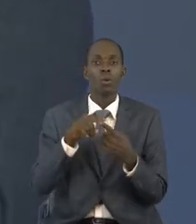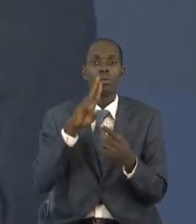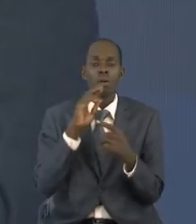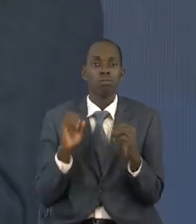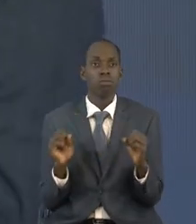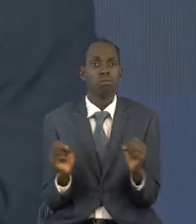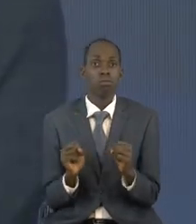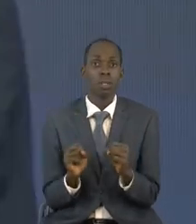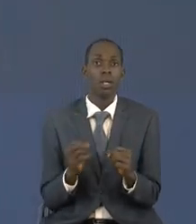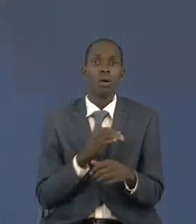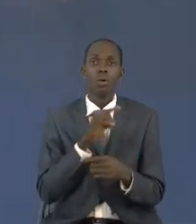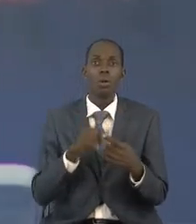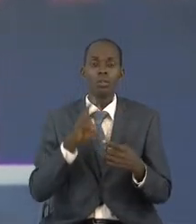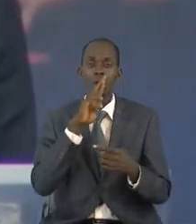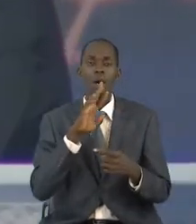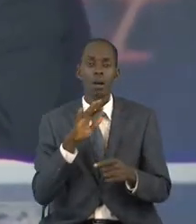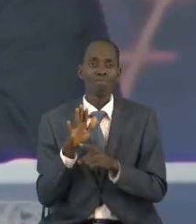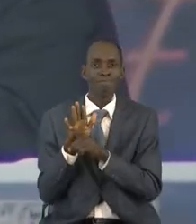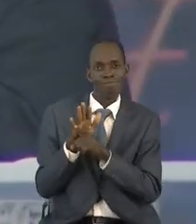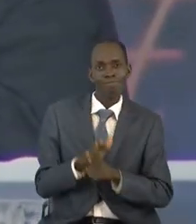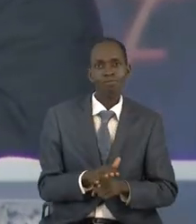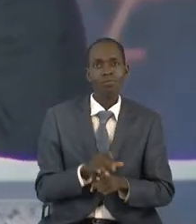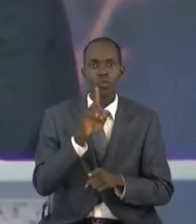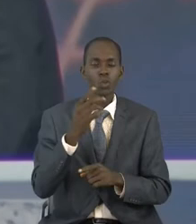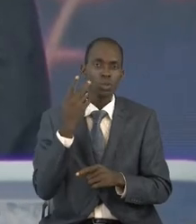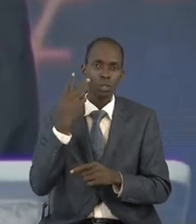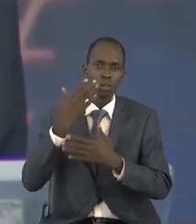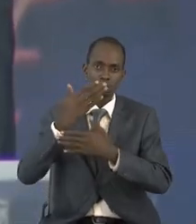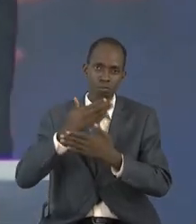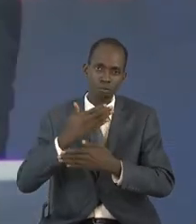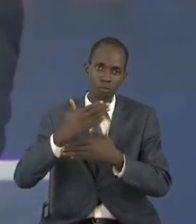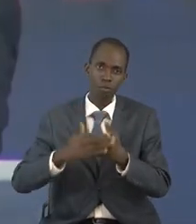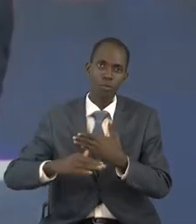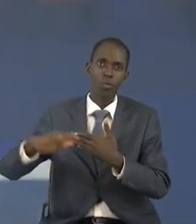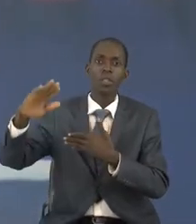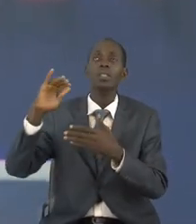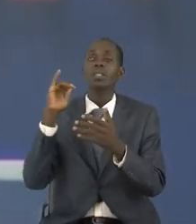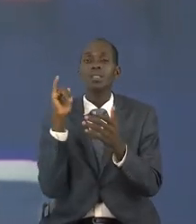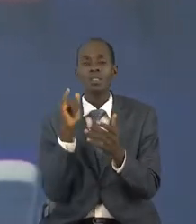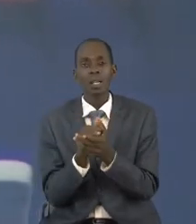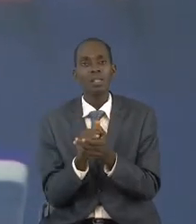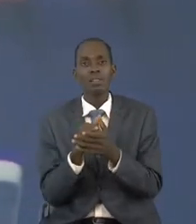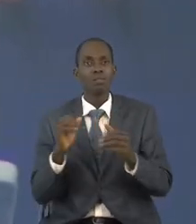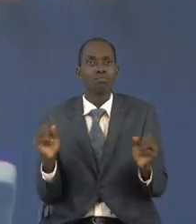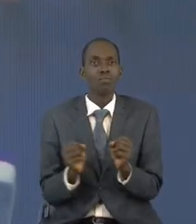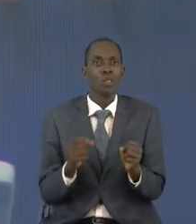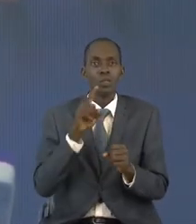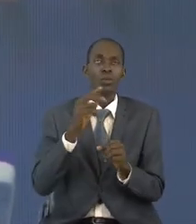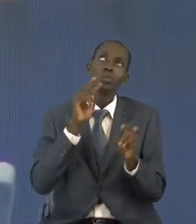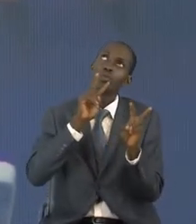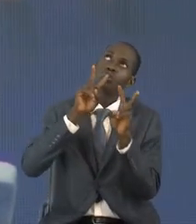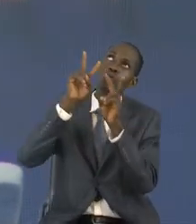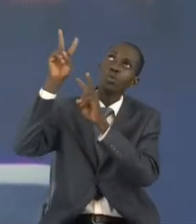when you are intimidated, you look beyond that object of intimidation. You look at him who